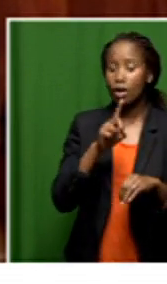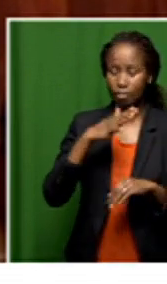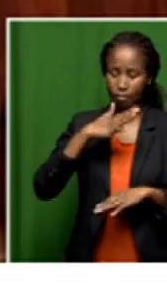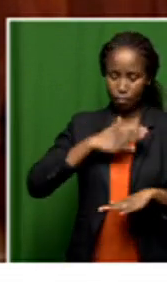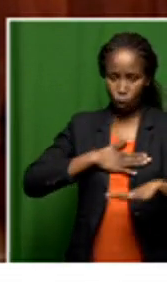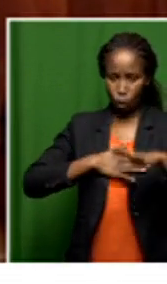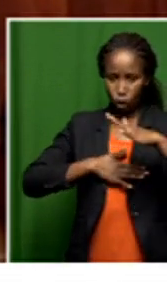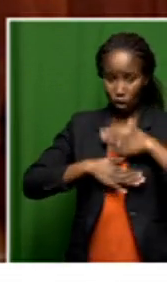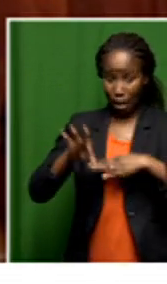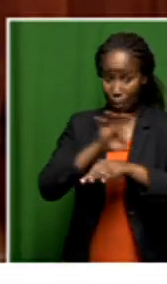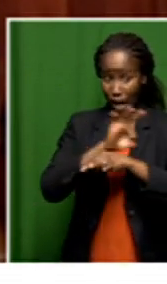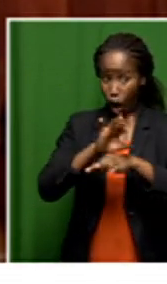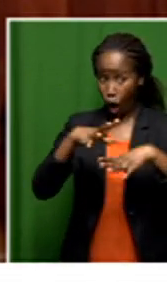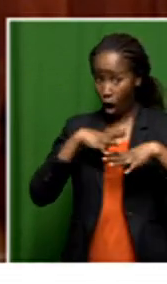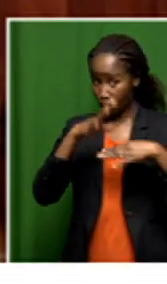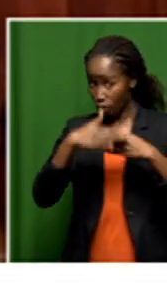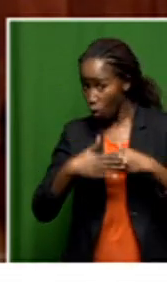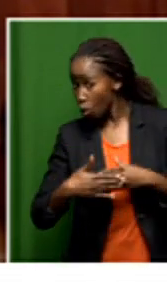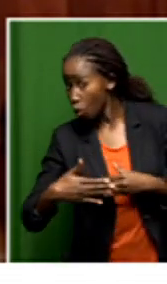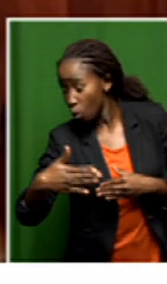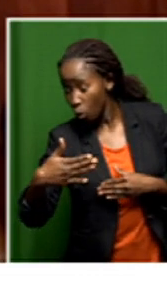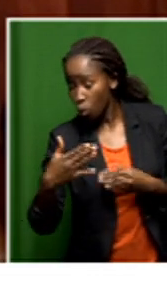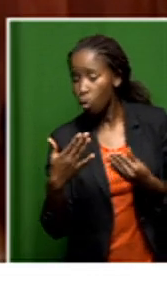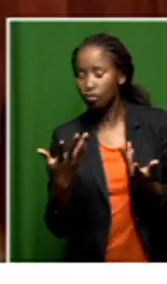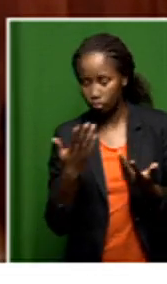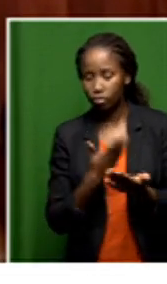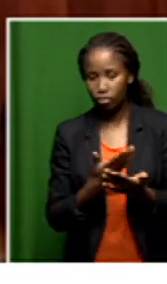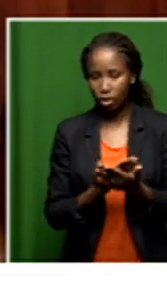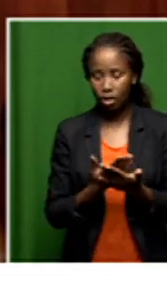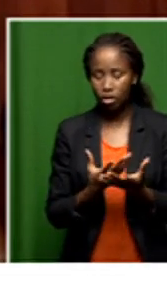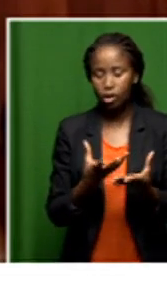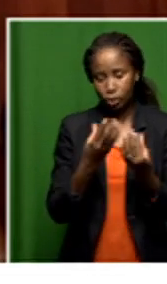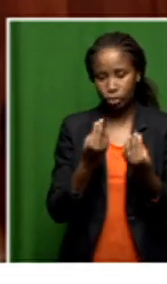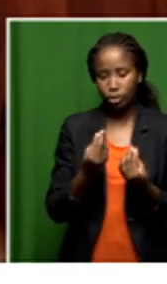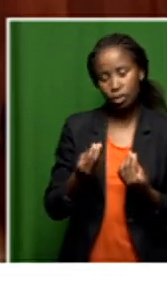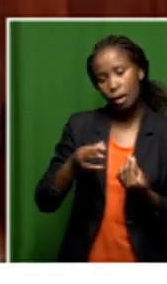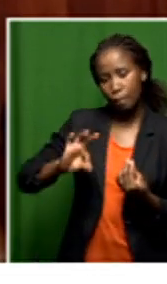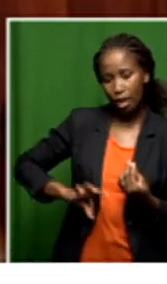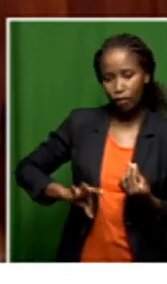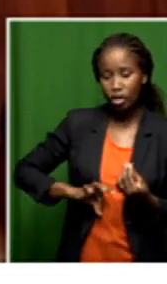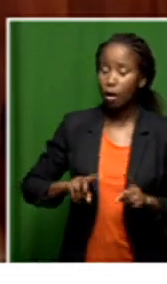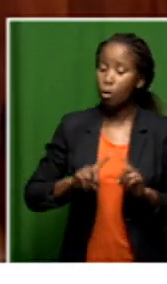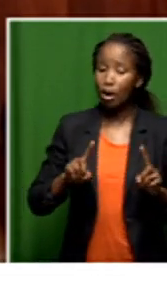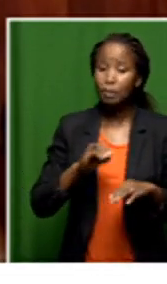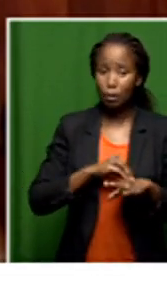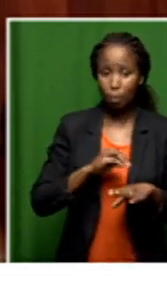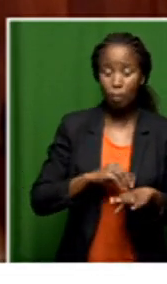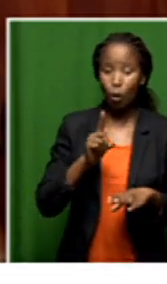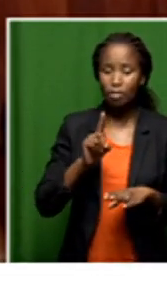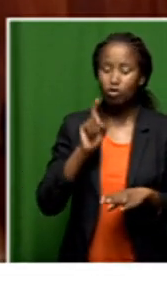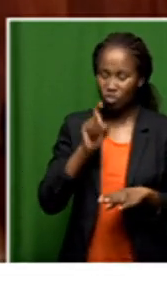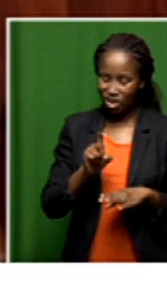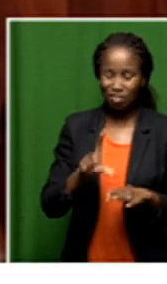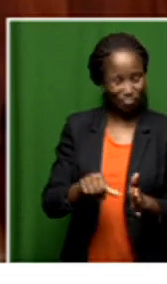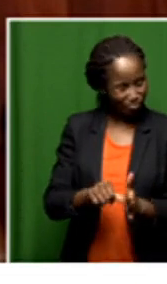term, you will be rewarded as a global investor. And I think that's the key. A lot of us aren't patient, but if you can be patient,